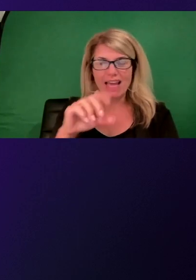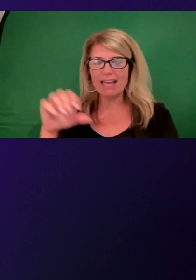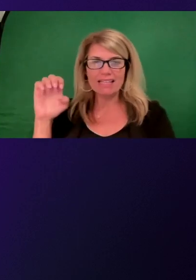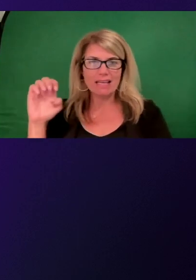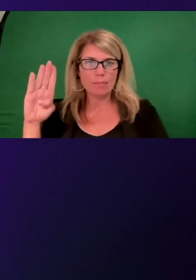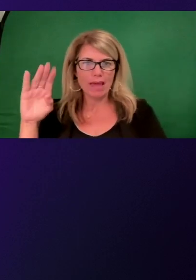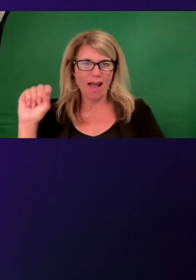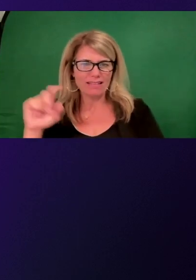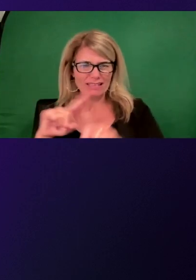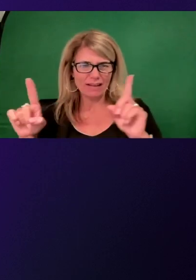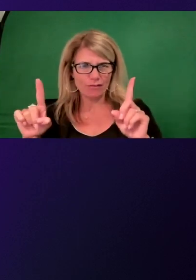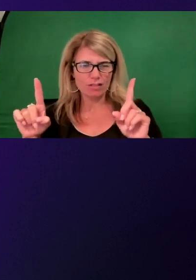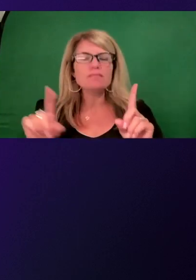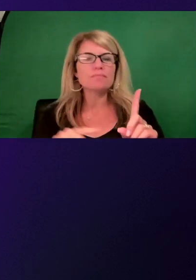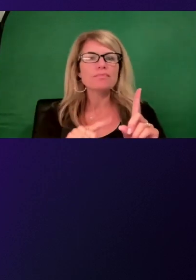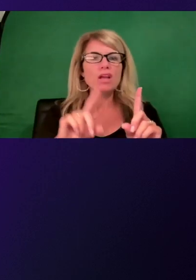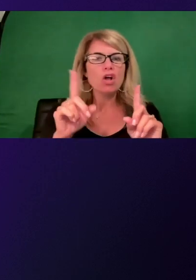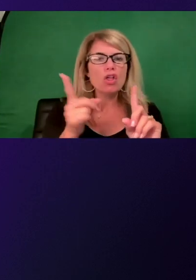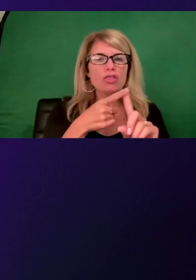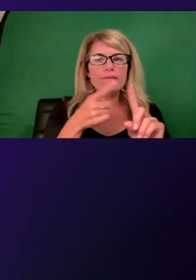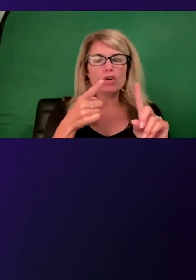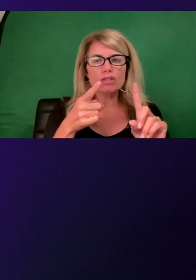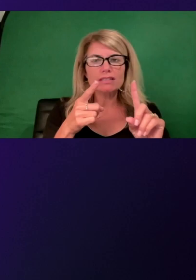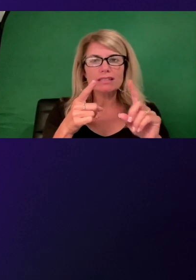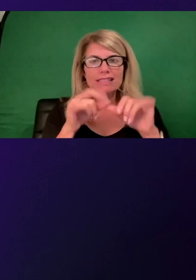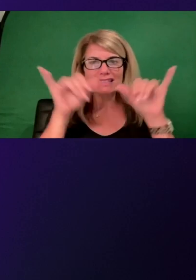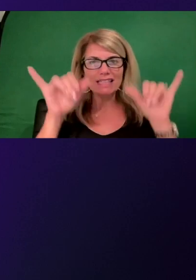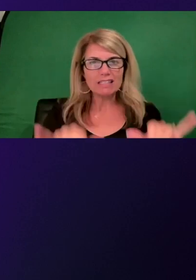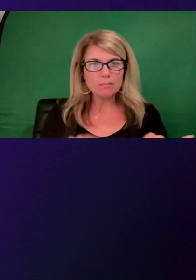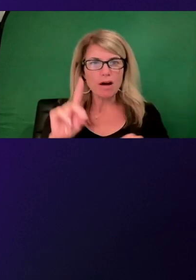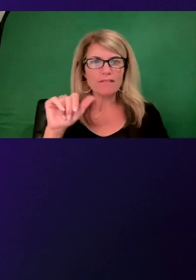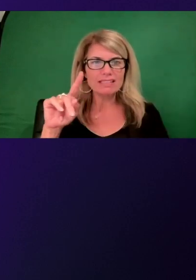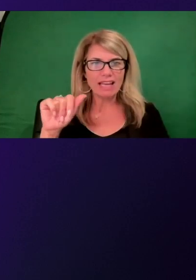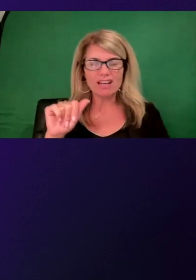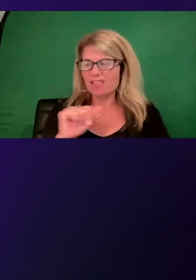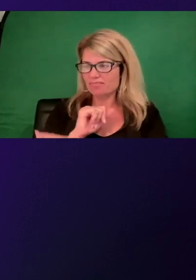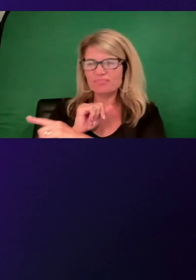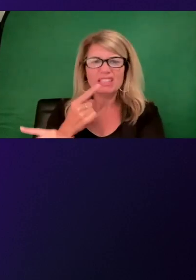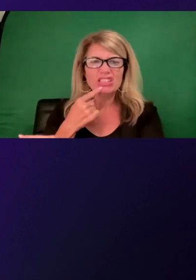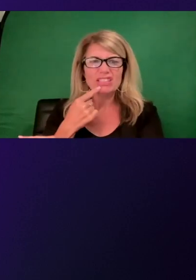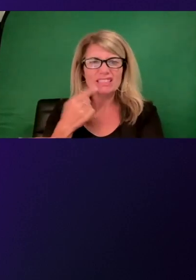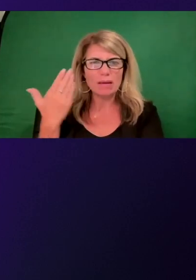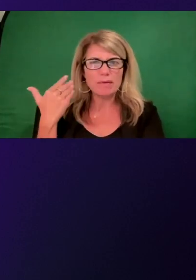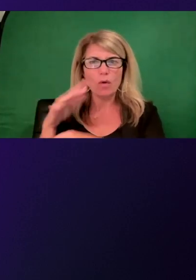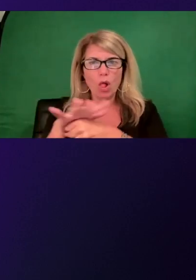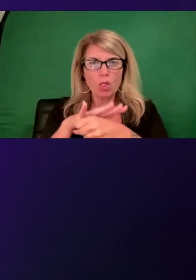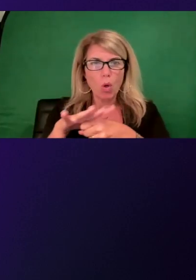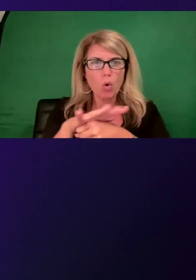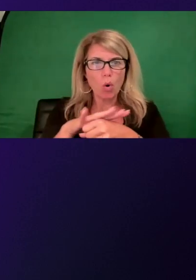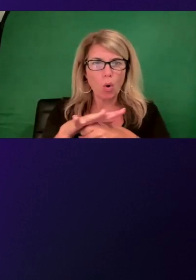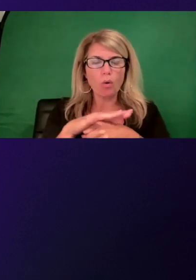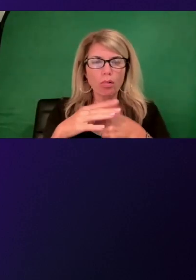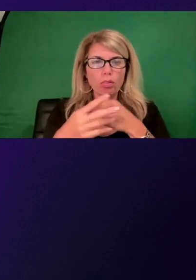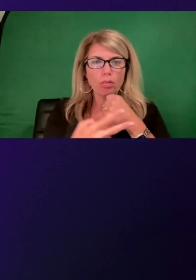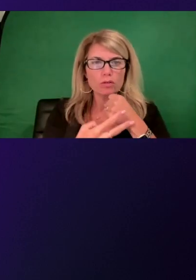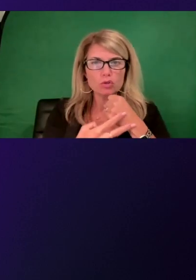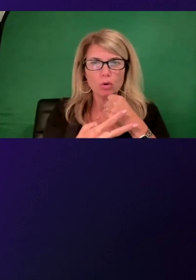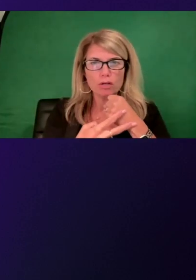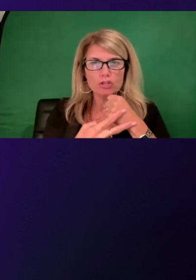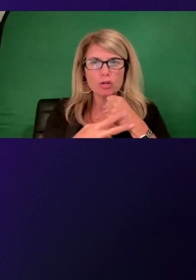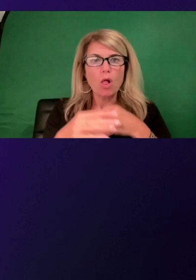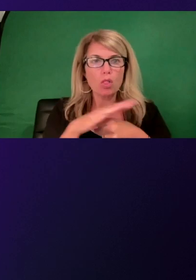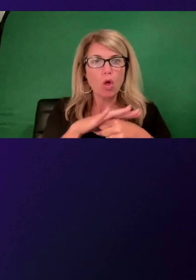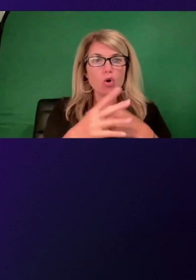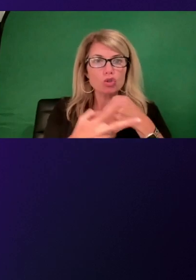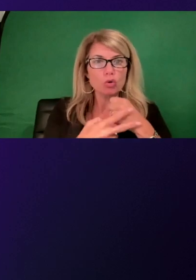It would be the persistence of data. So like Rena was mentioning, the local instance storage, that is the local storage with